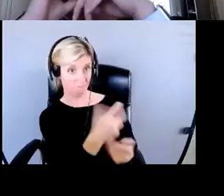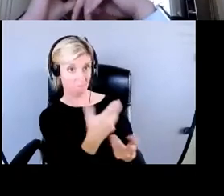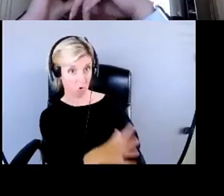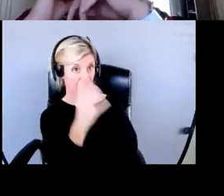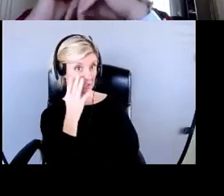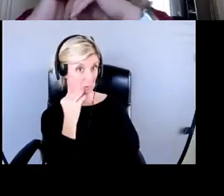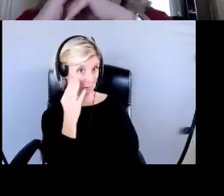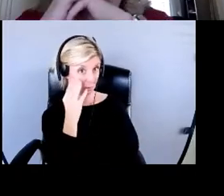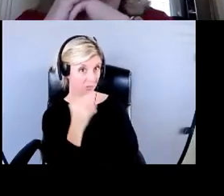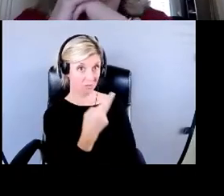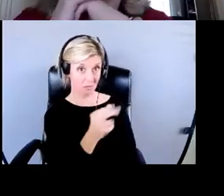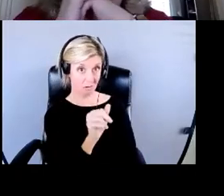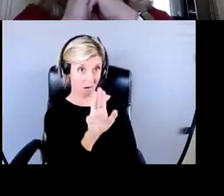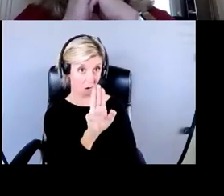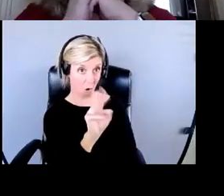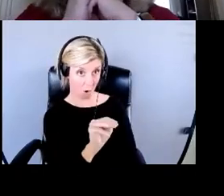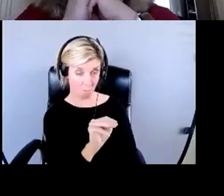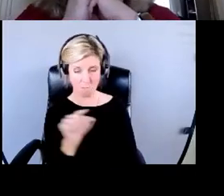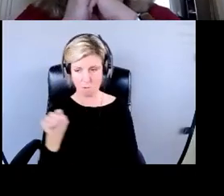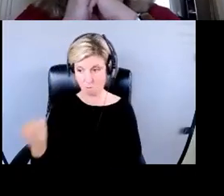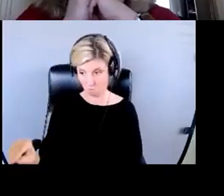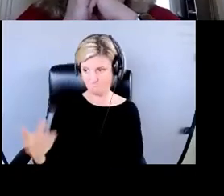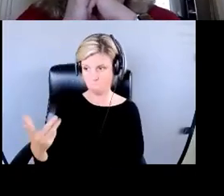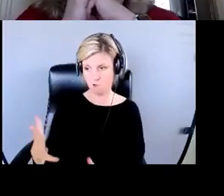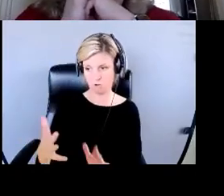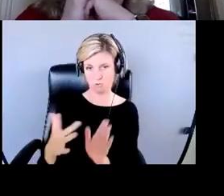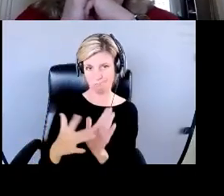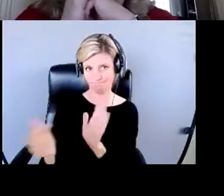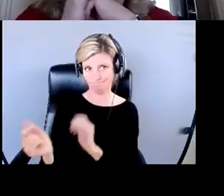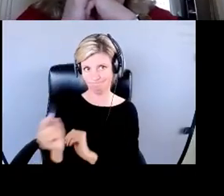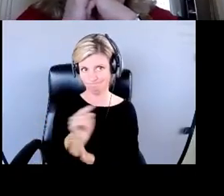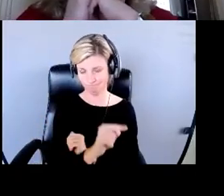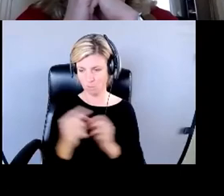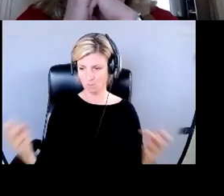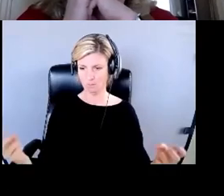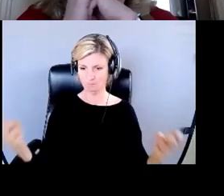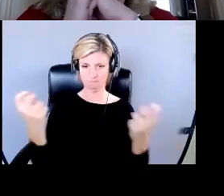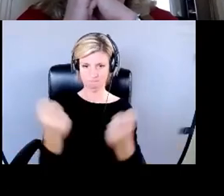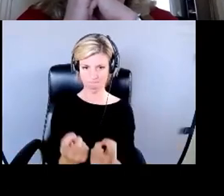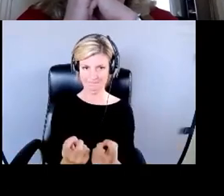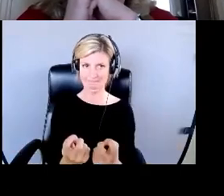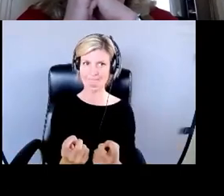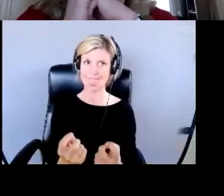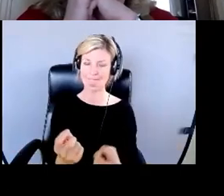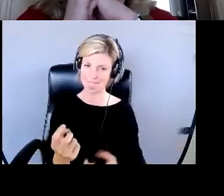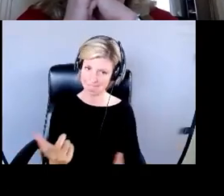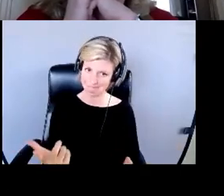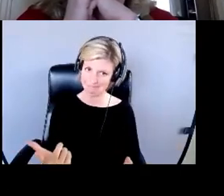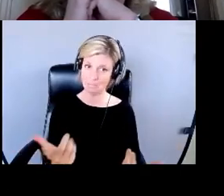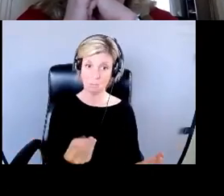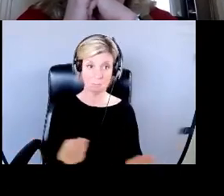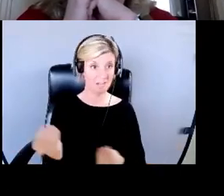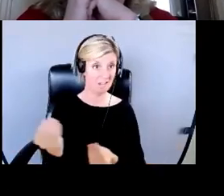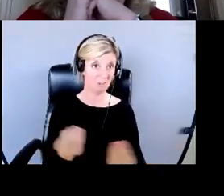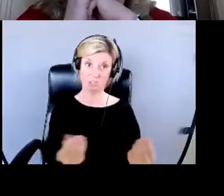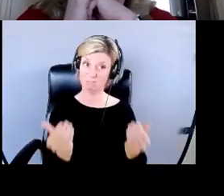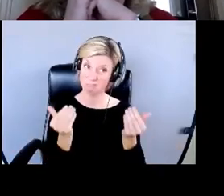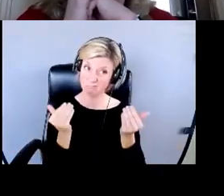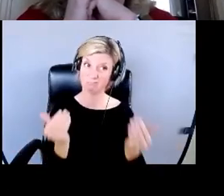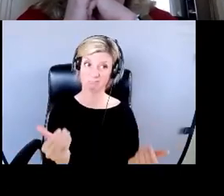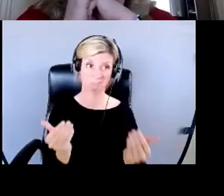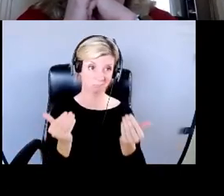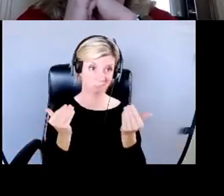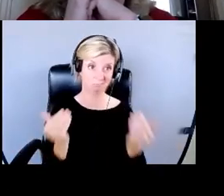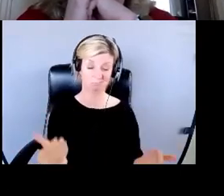and anyone else and all of that around that. Whereas within elder mediation, the mediation will still go ahead, whether somebody